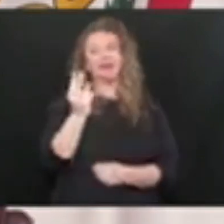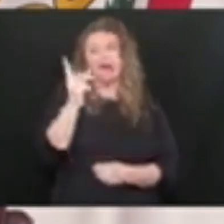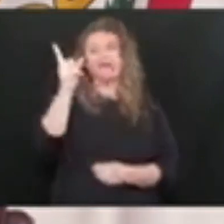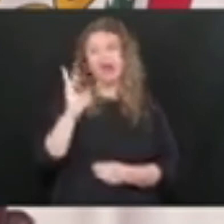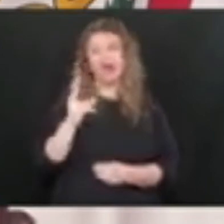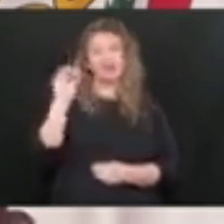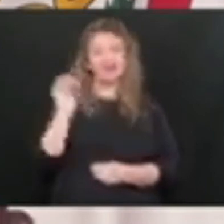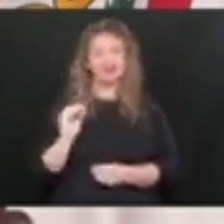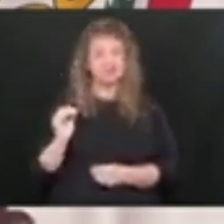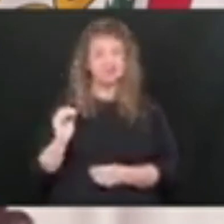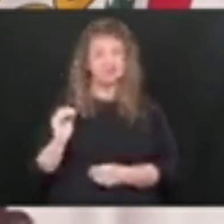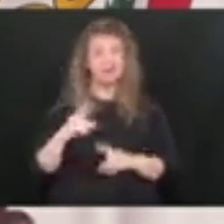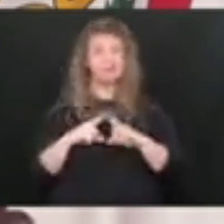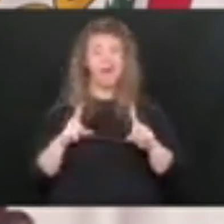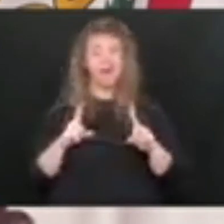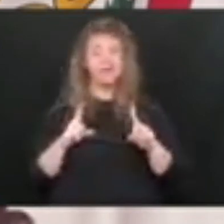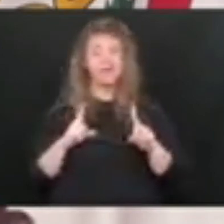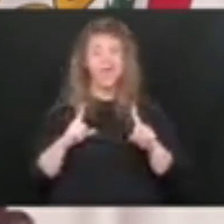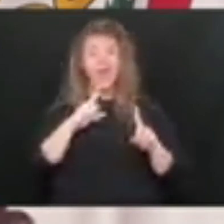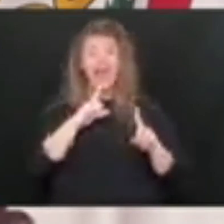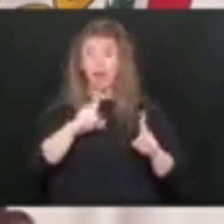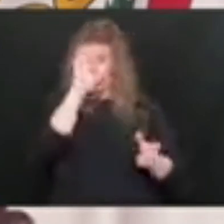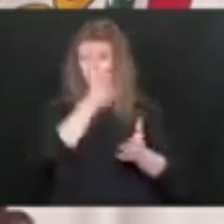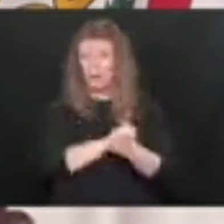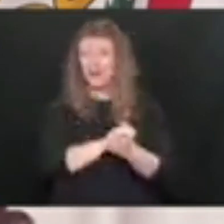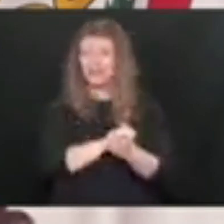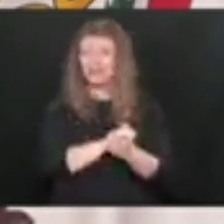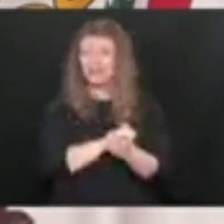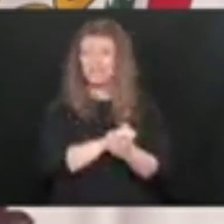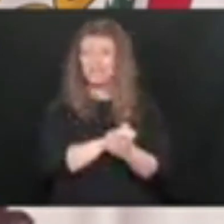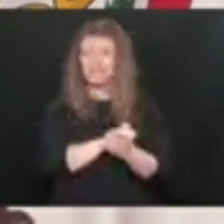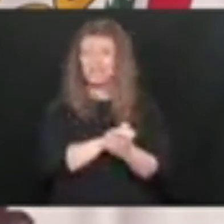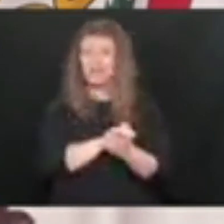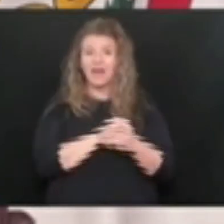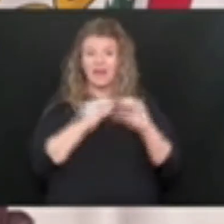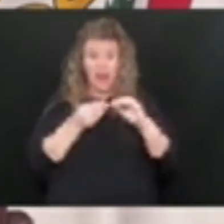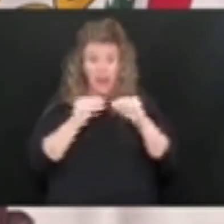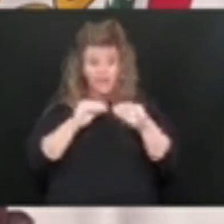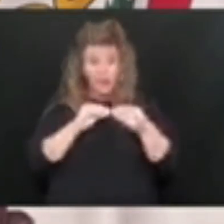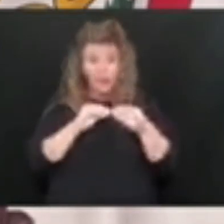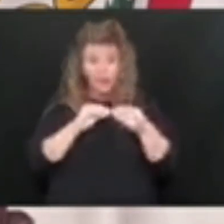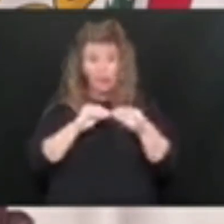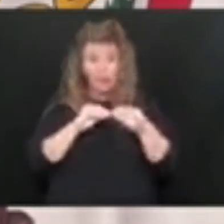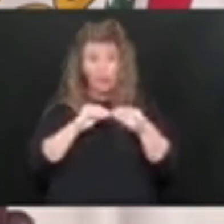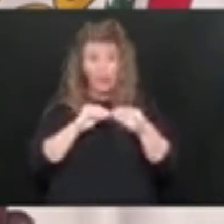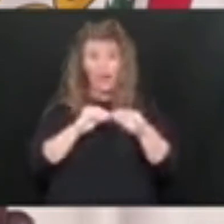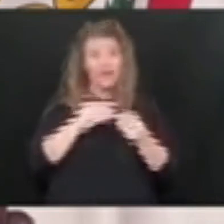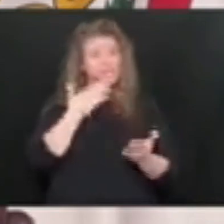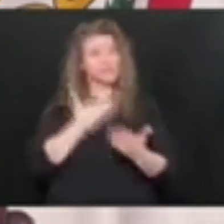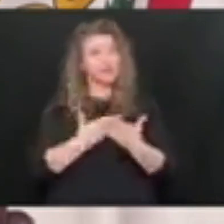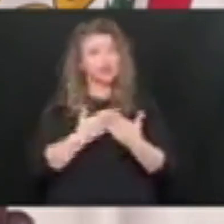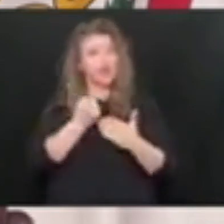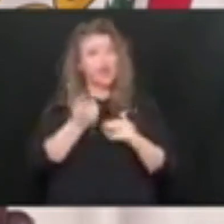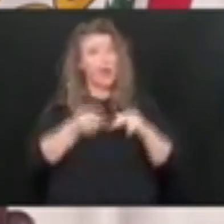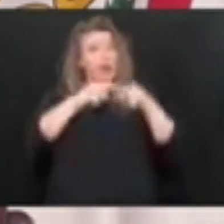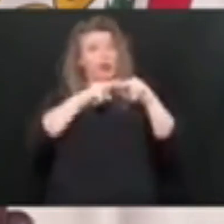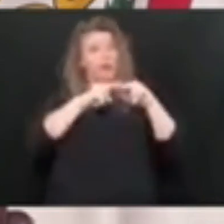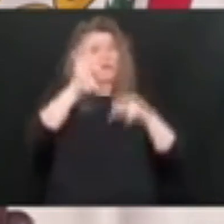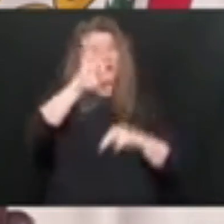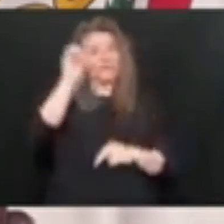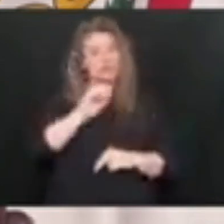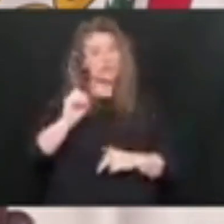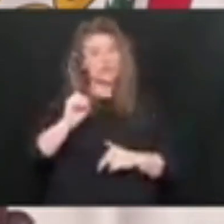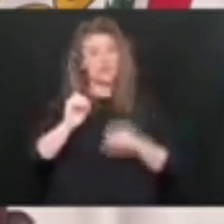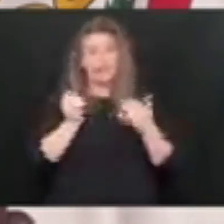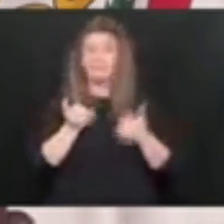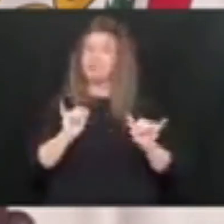12.5%. But I really believe that the number is a good bit higher than 9%, but we